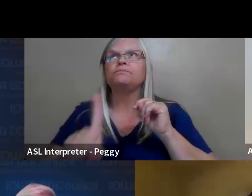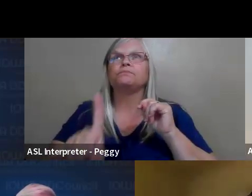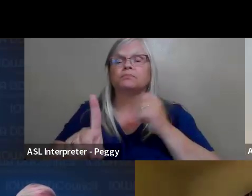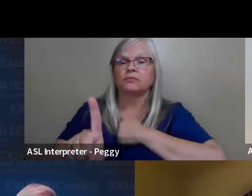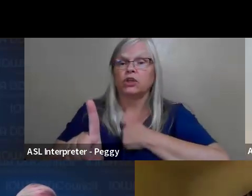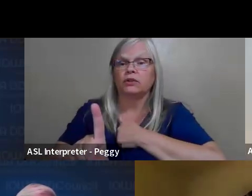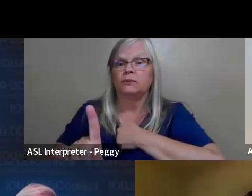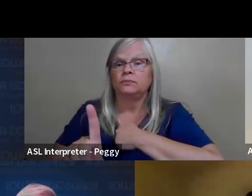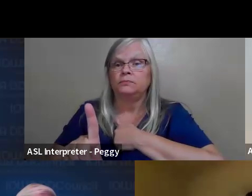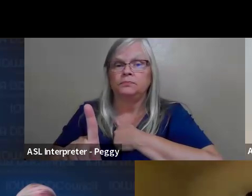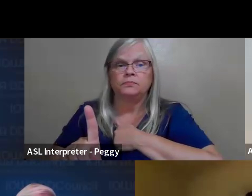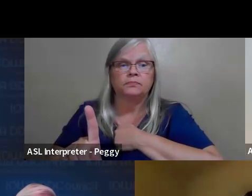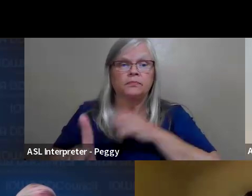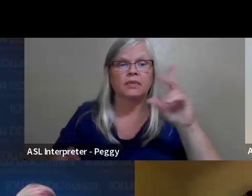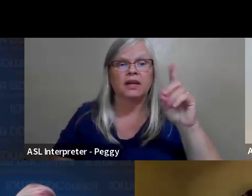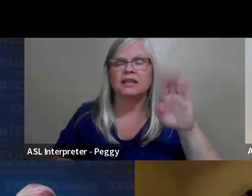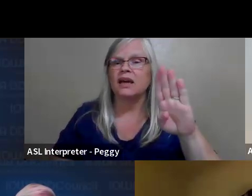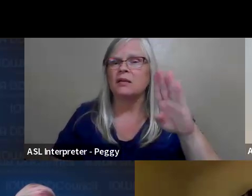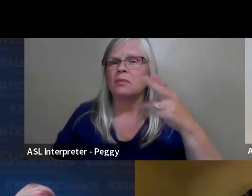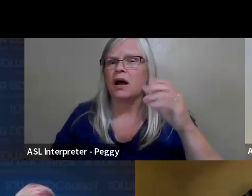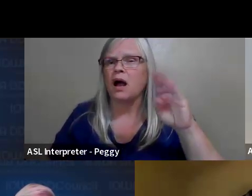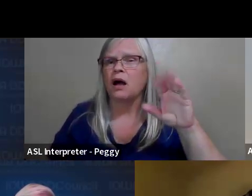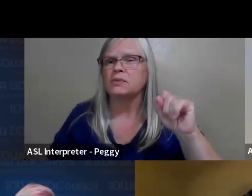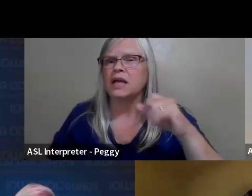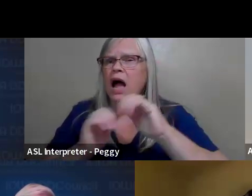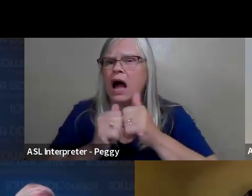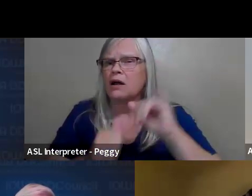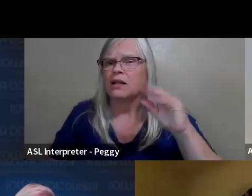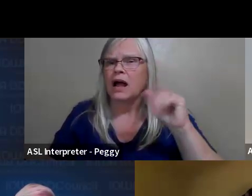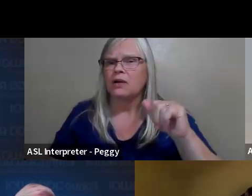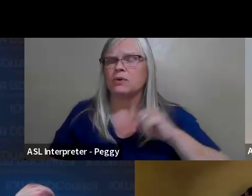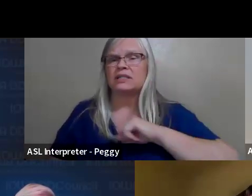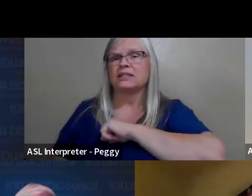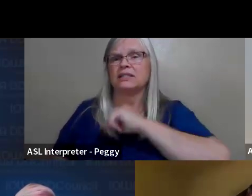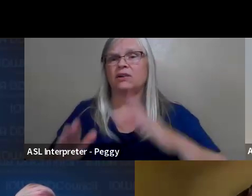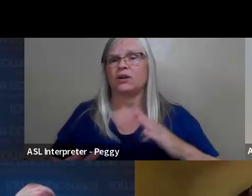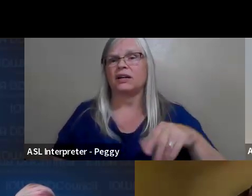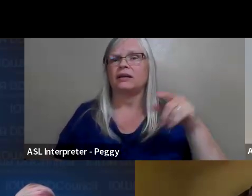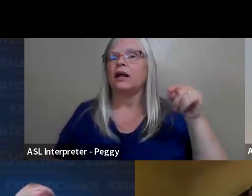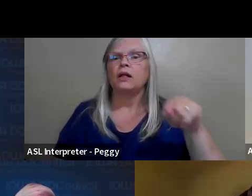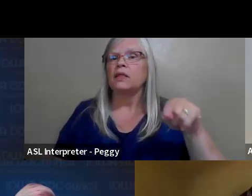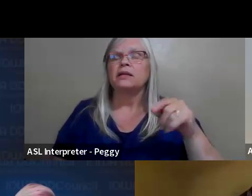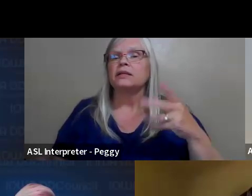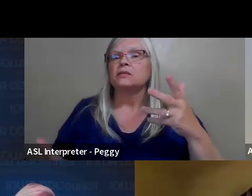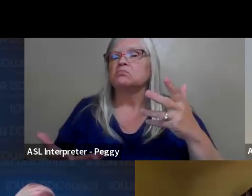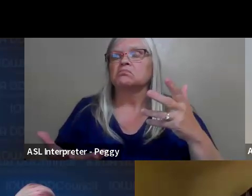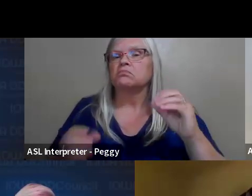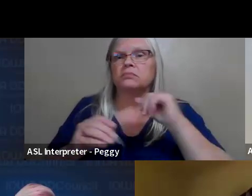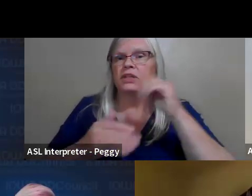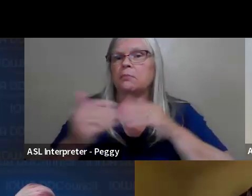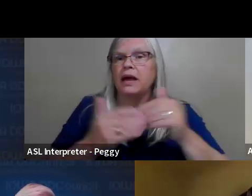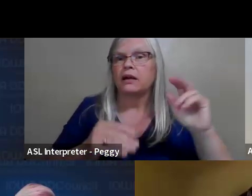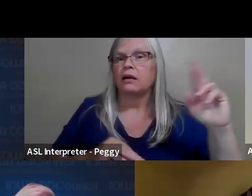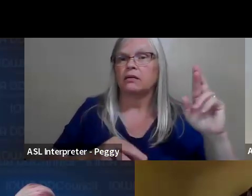moment. Deb Hobbs asked, how did the Iowa senators vote on it? This was a bipartisan bill, and all of the Republican